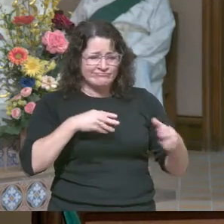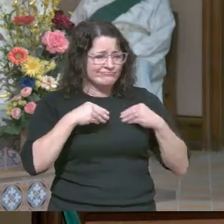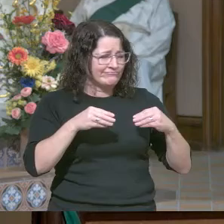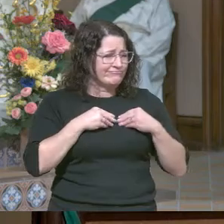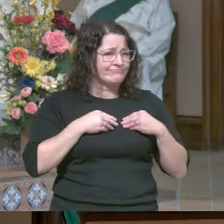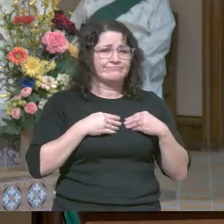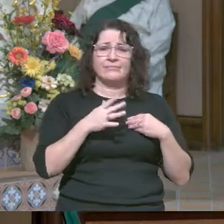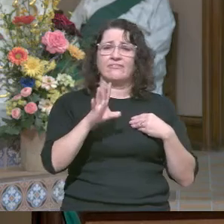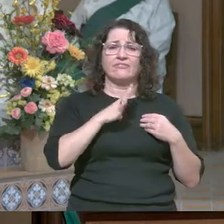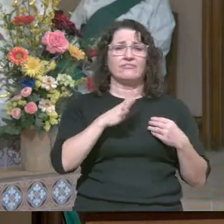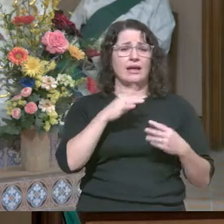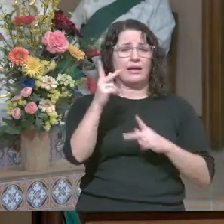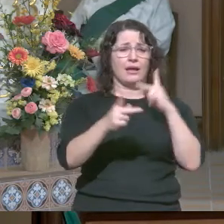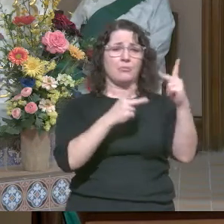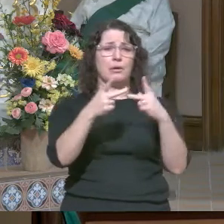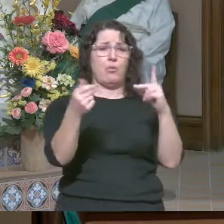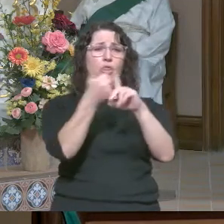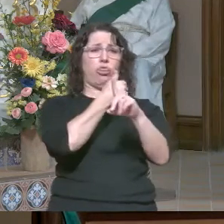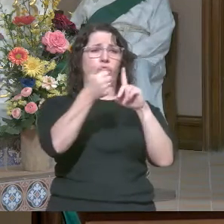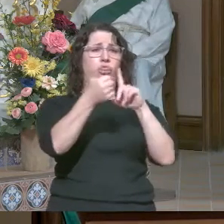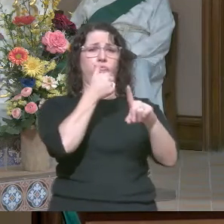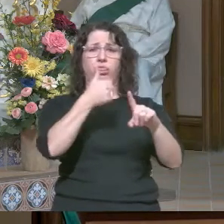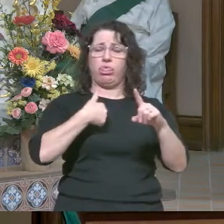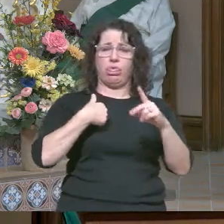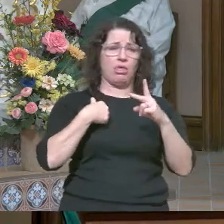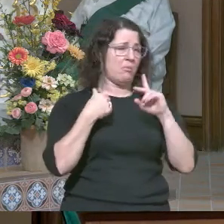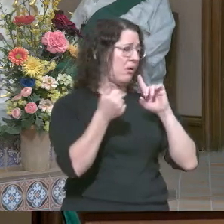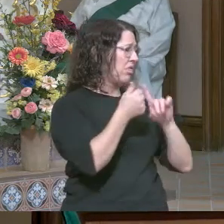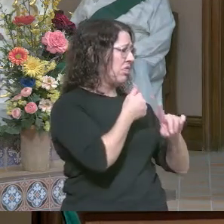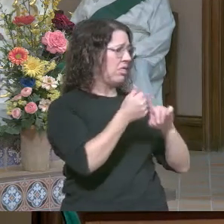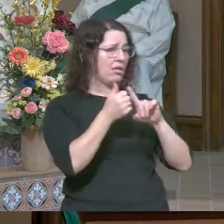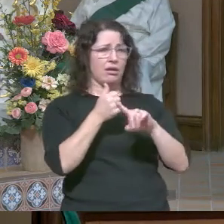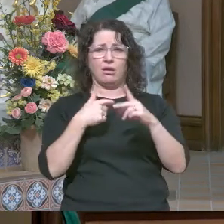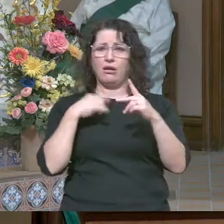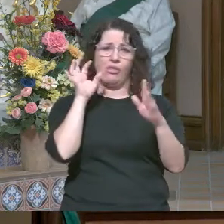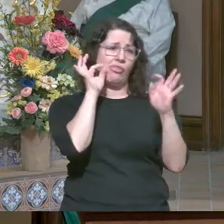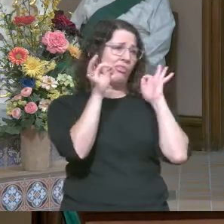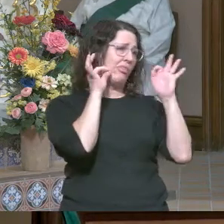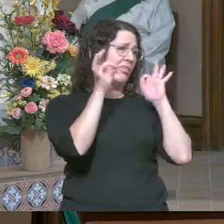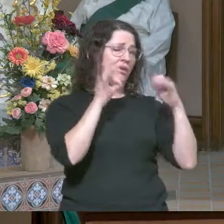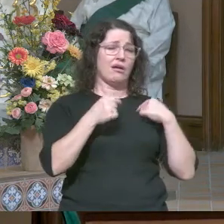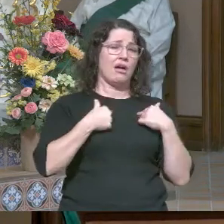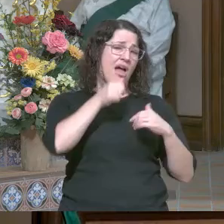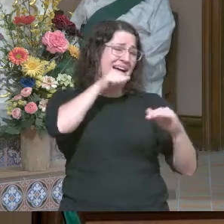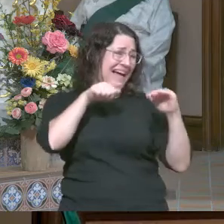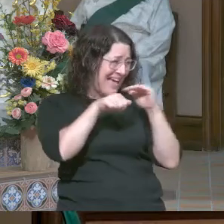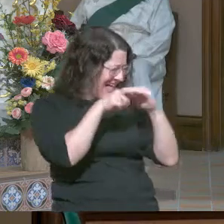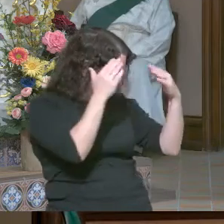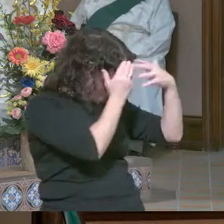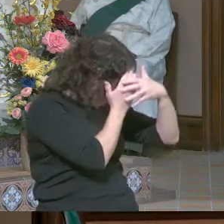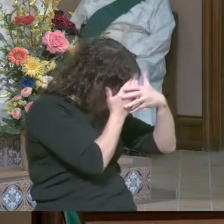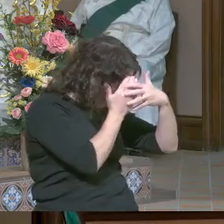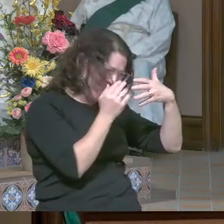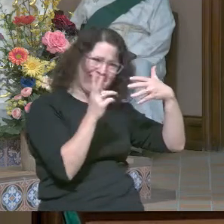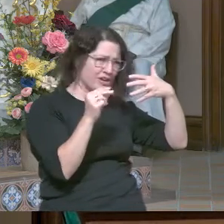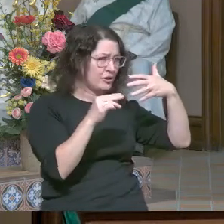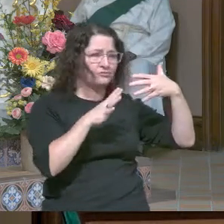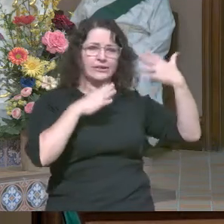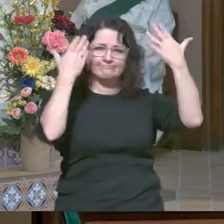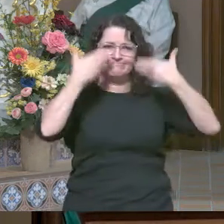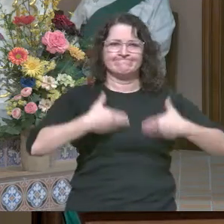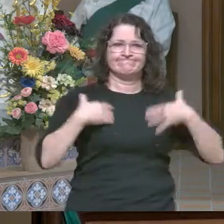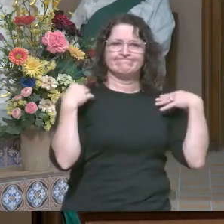my cheek to those who pluck my beard. My face I did not shield, from buffets and spitting.